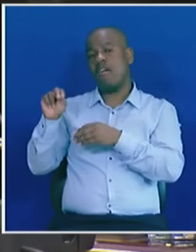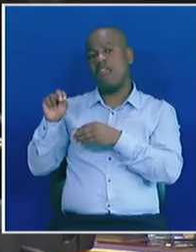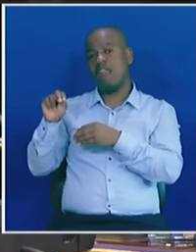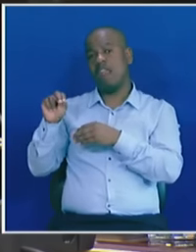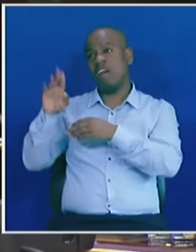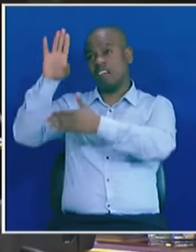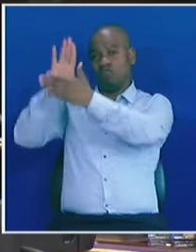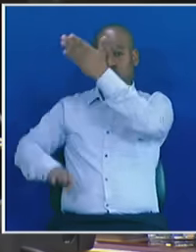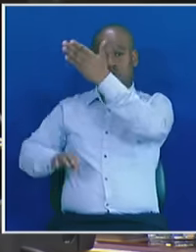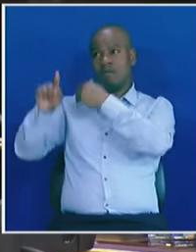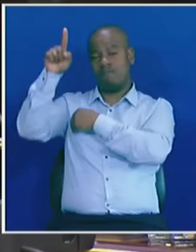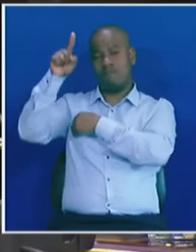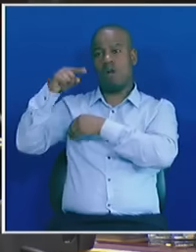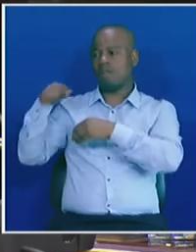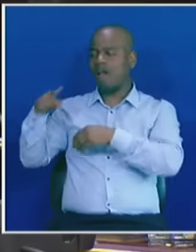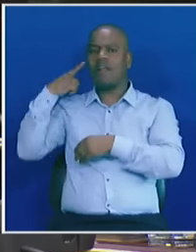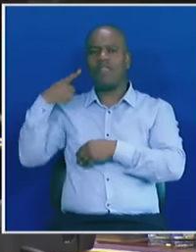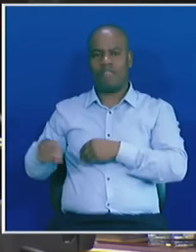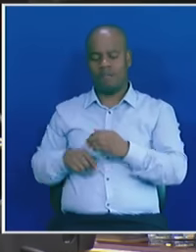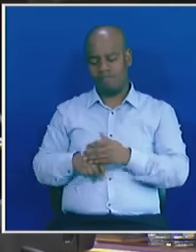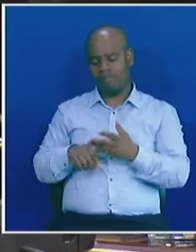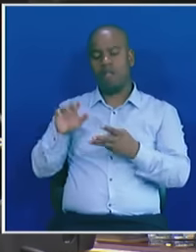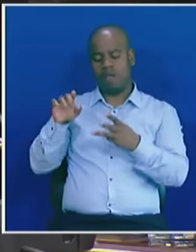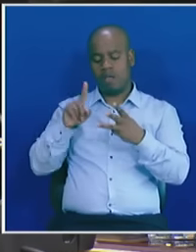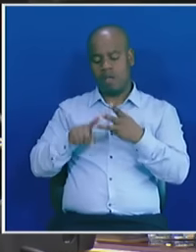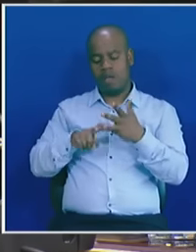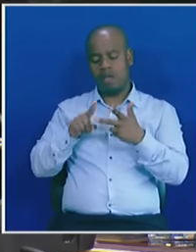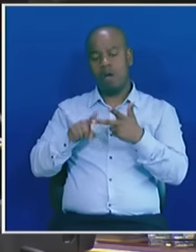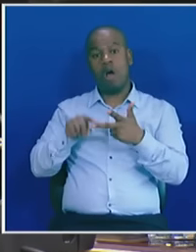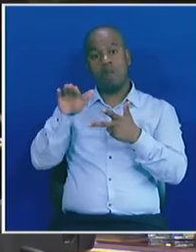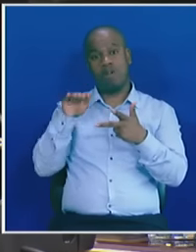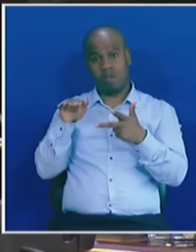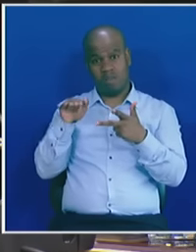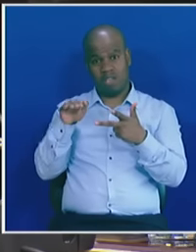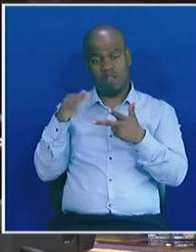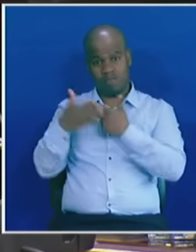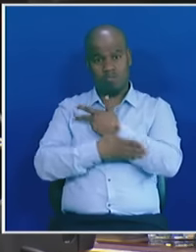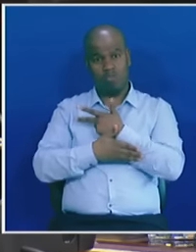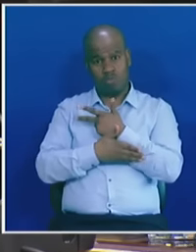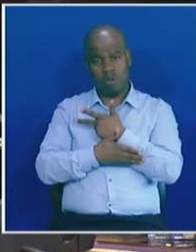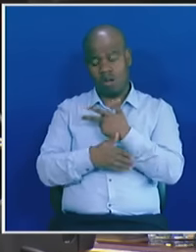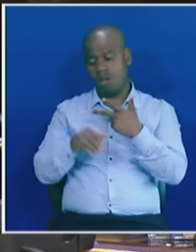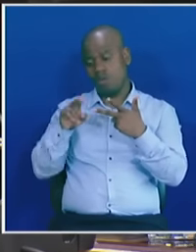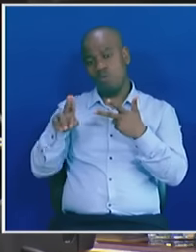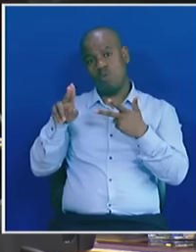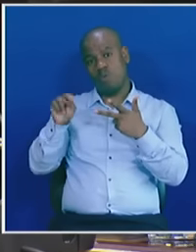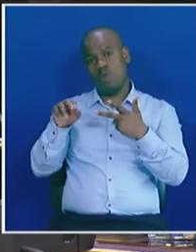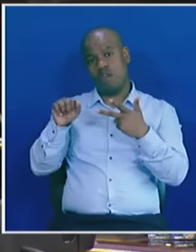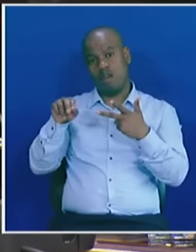sanctions against North Korea. In Mozambique, the opposition party RENAMO is on the